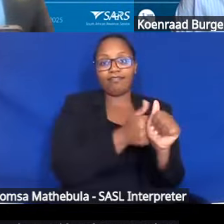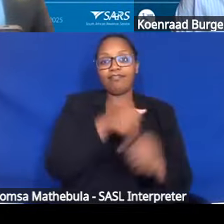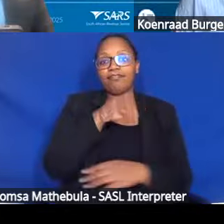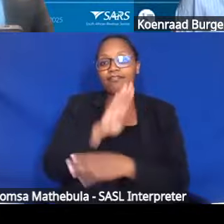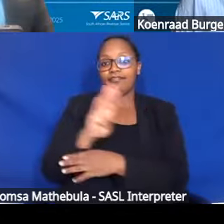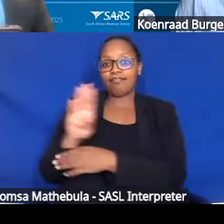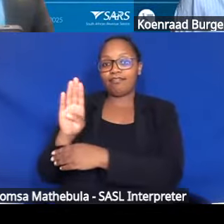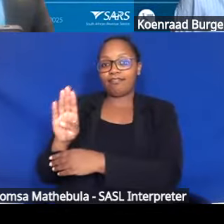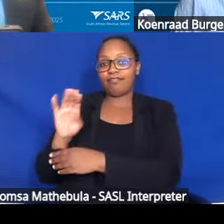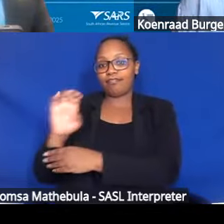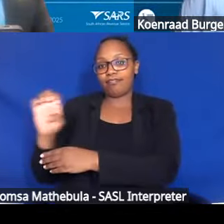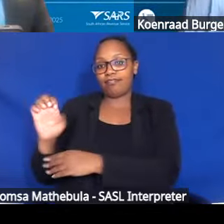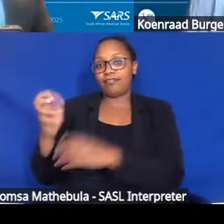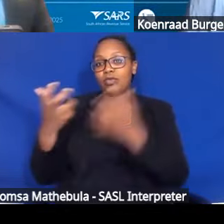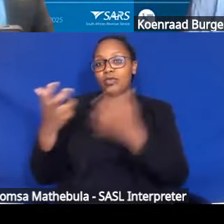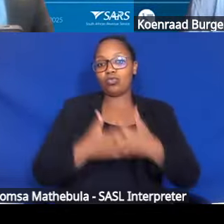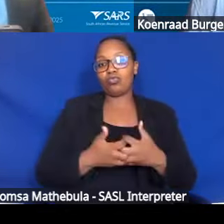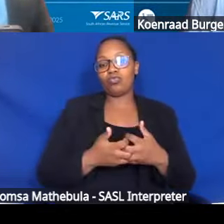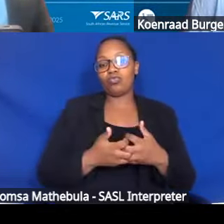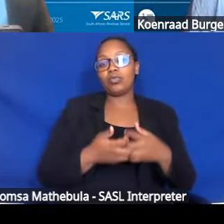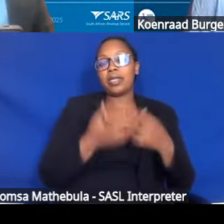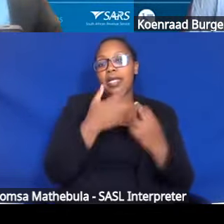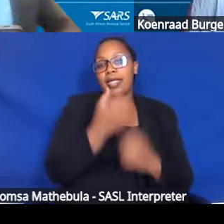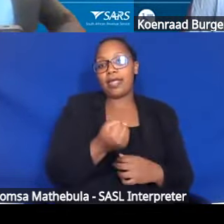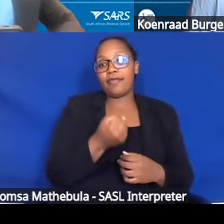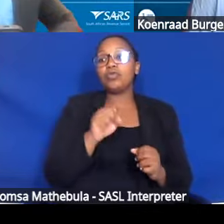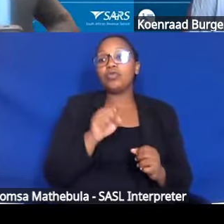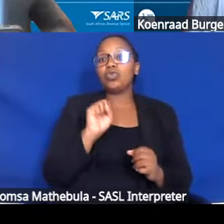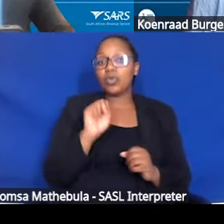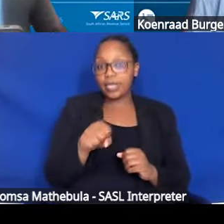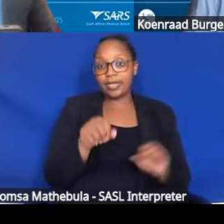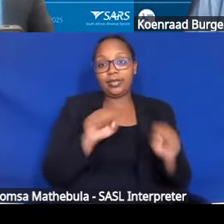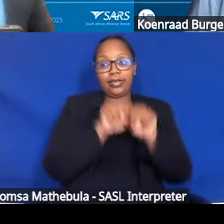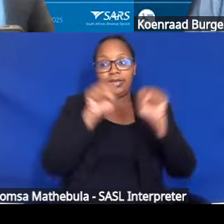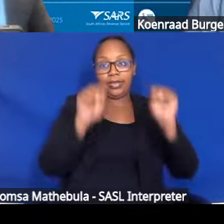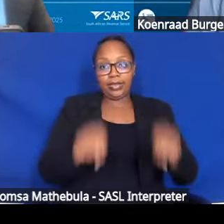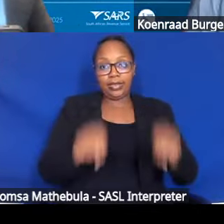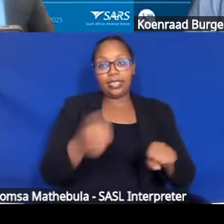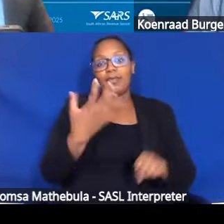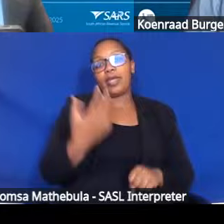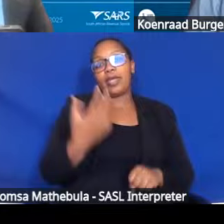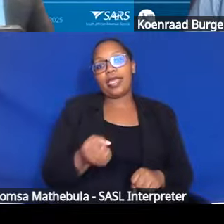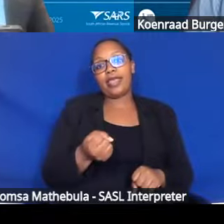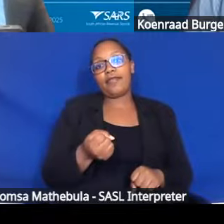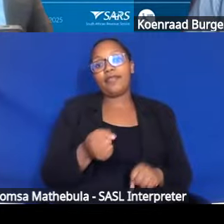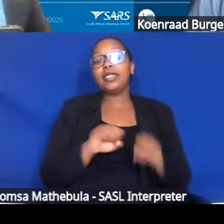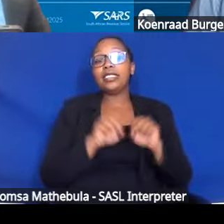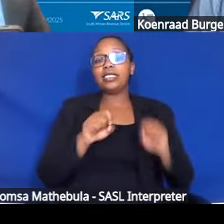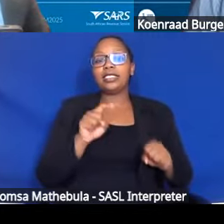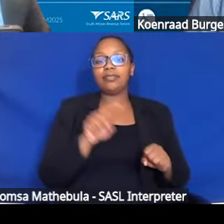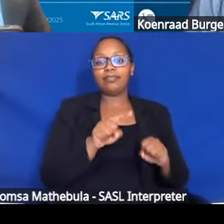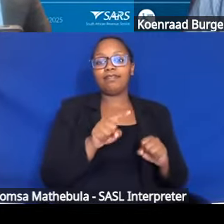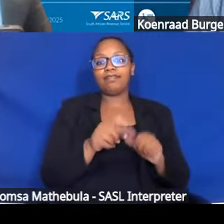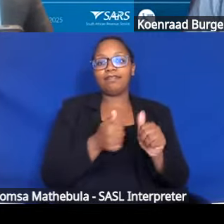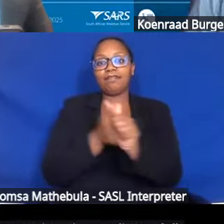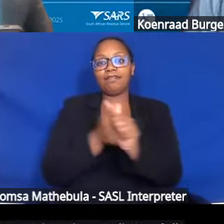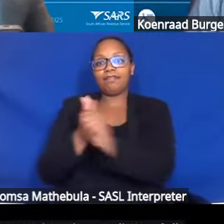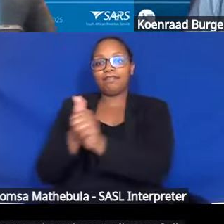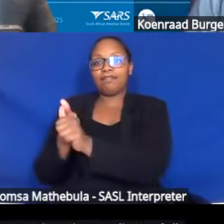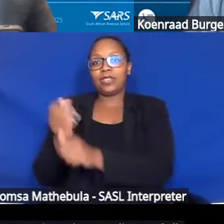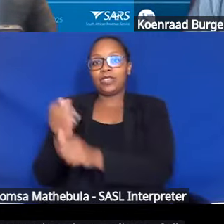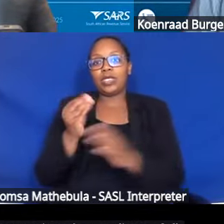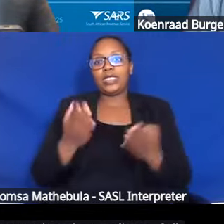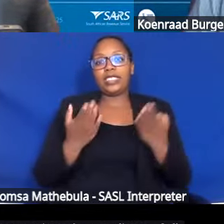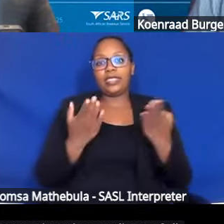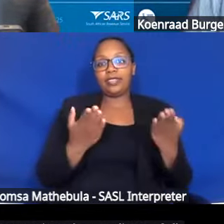do have a system in place that monitors the compliance of all service providers, and